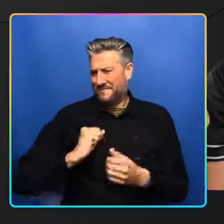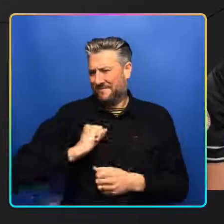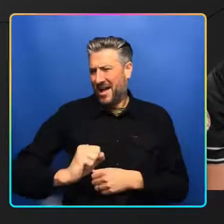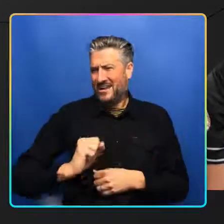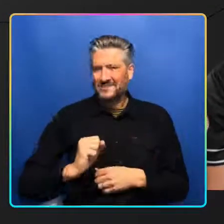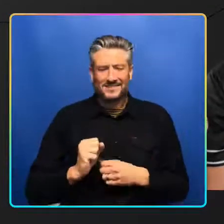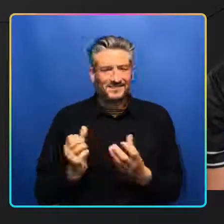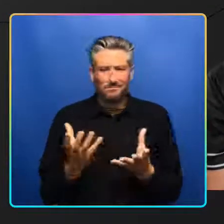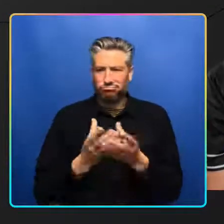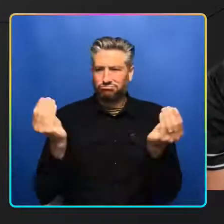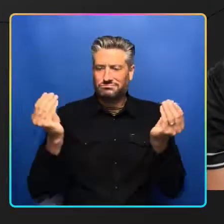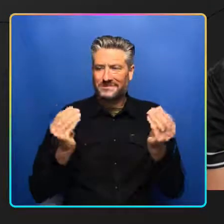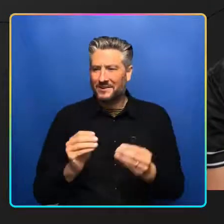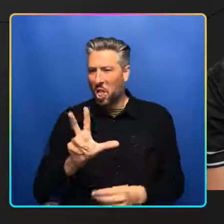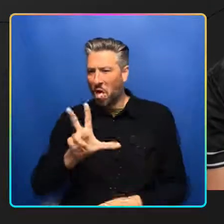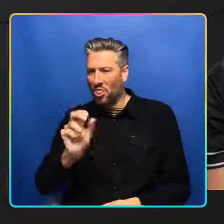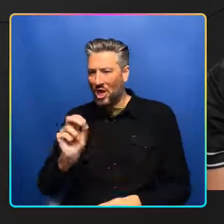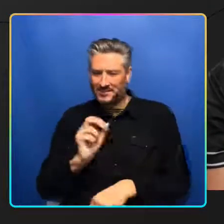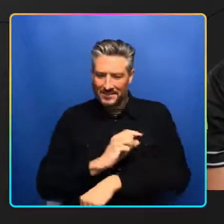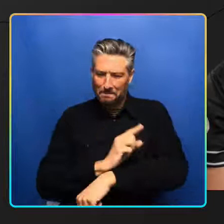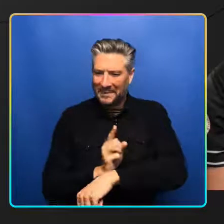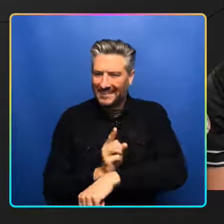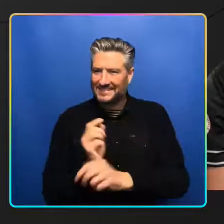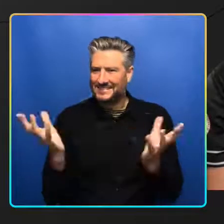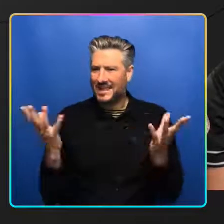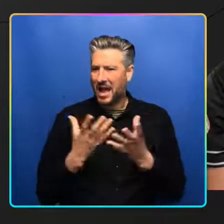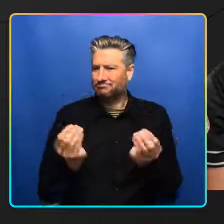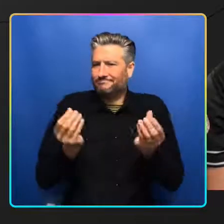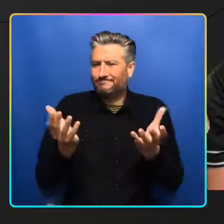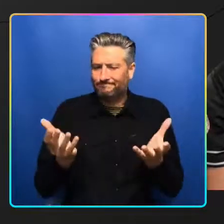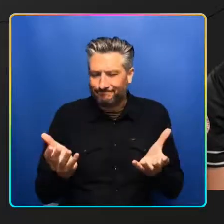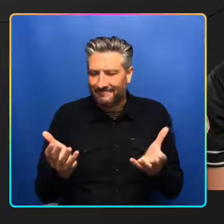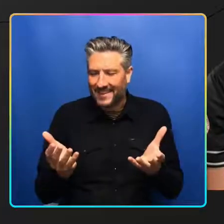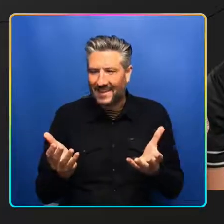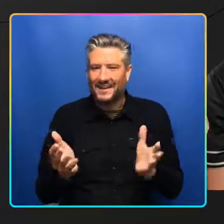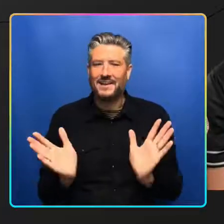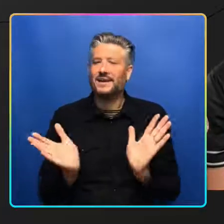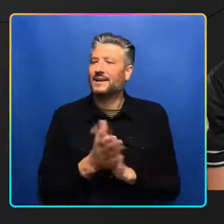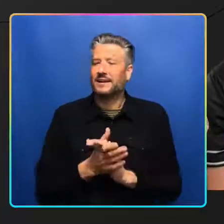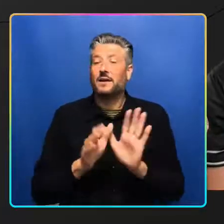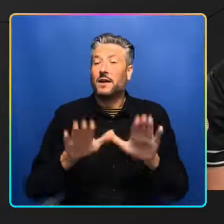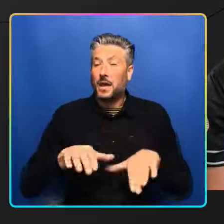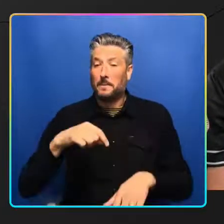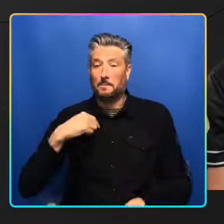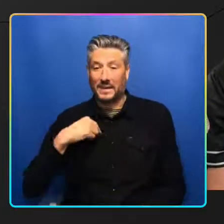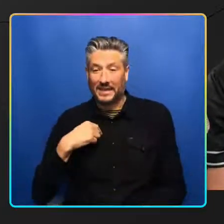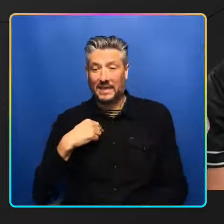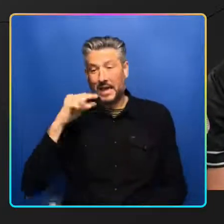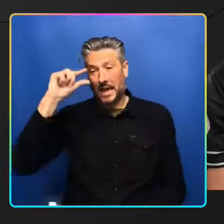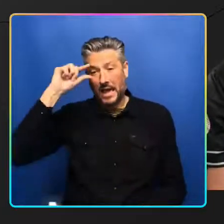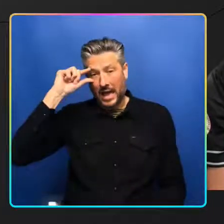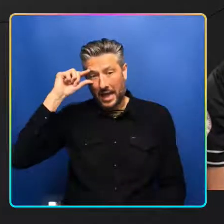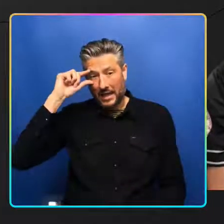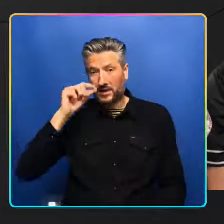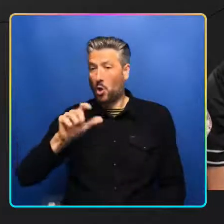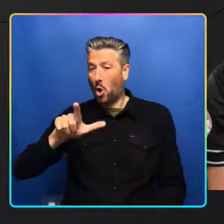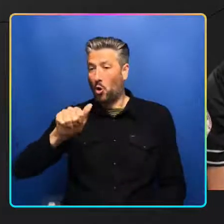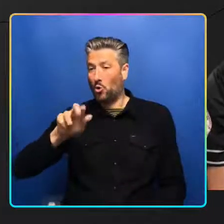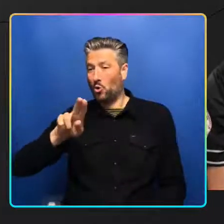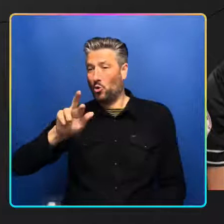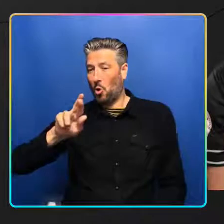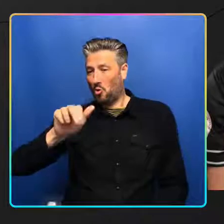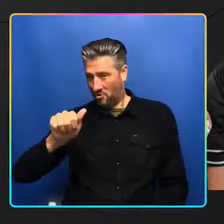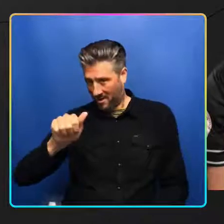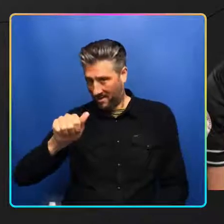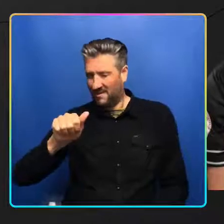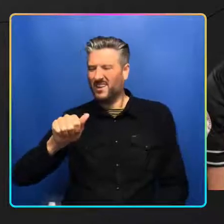with you? But don't worry, me, Henk, Laura will all be in the cafe, the